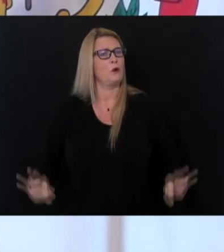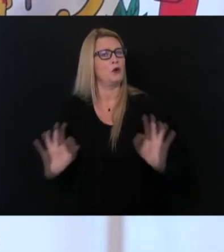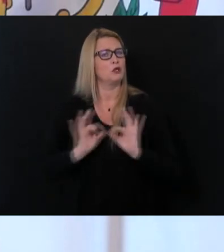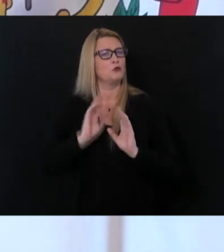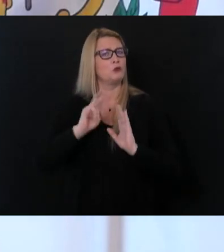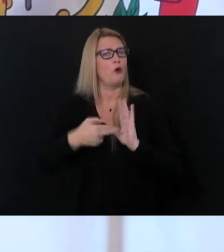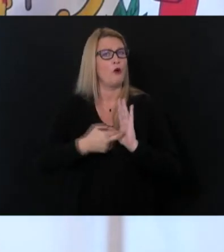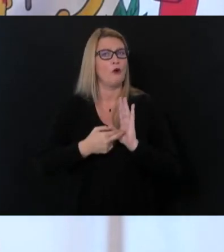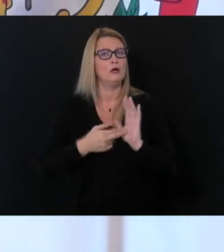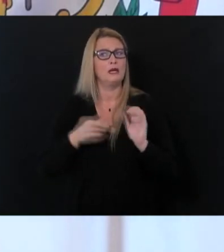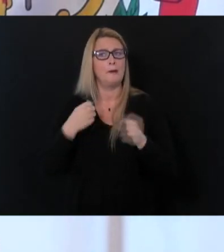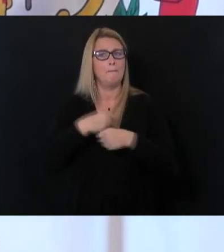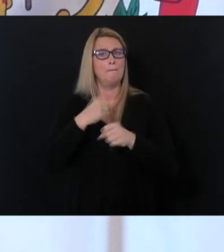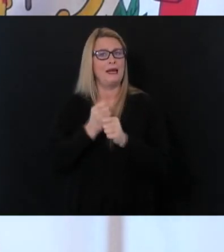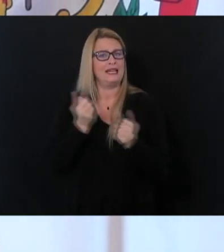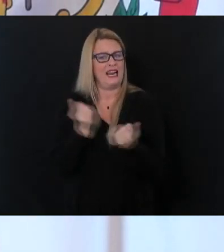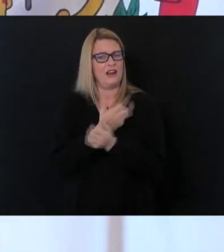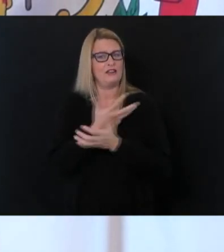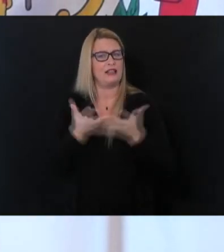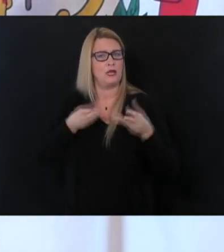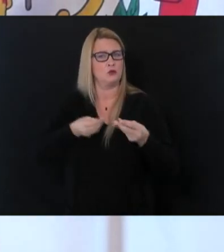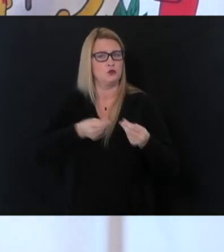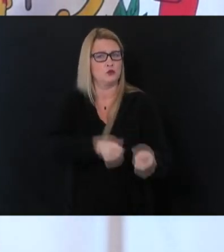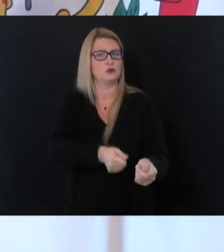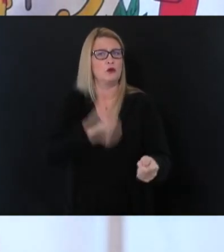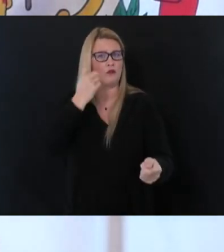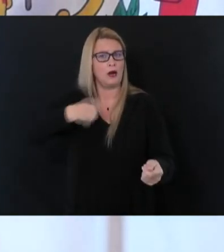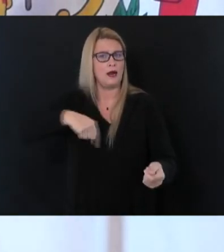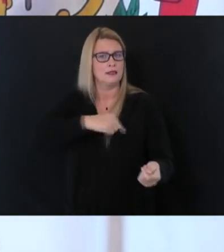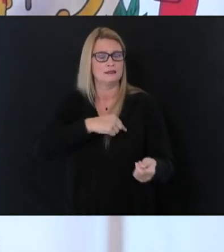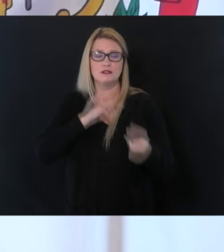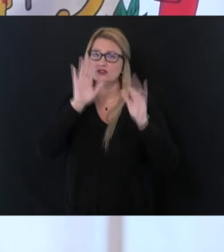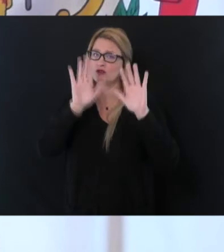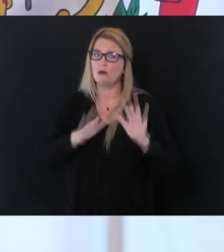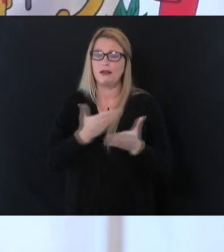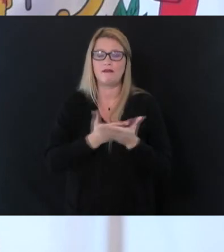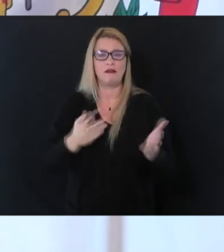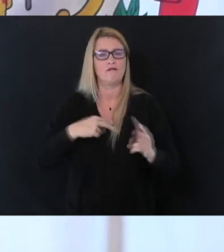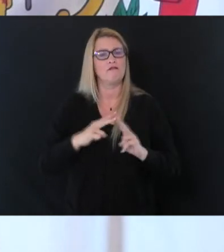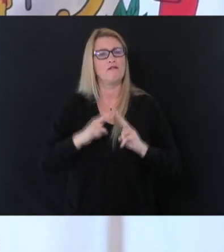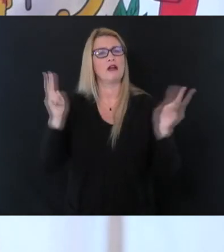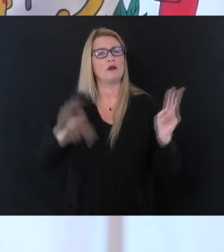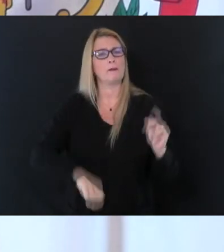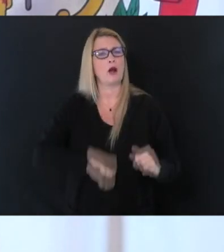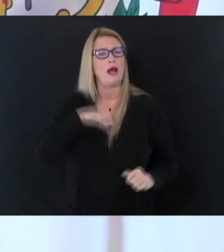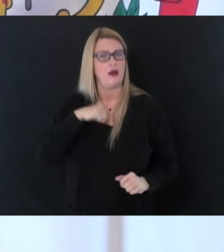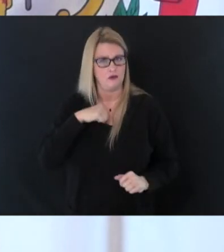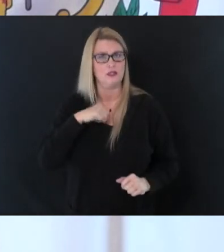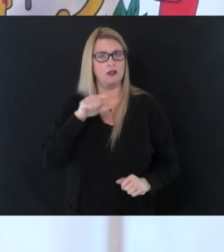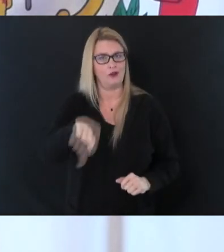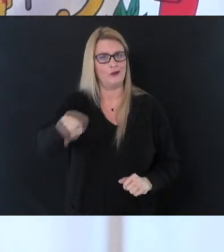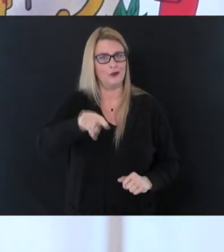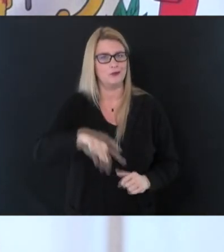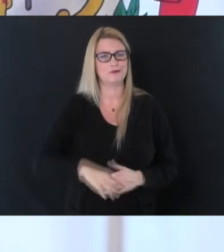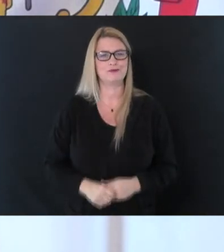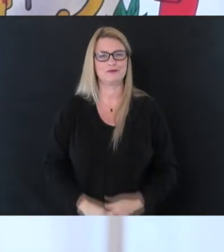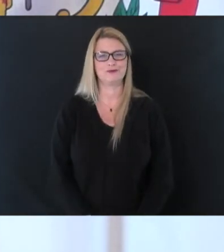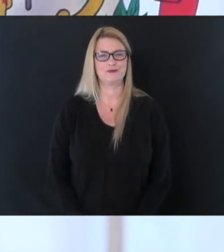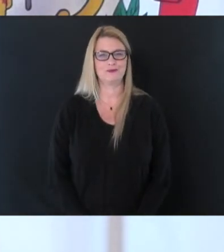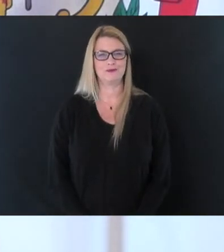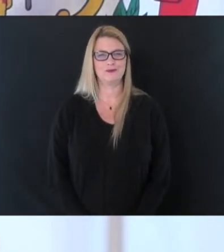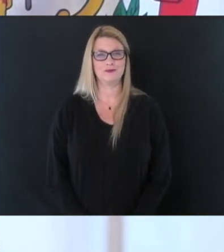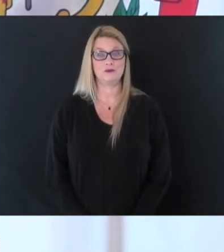all happen, and we've made it happen. It's great stuff. I couldn't be more proud of you than I really am. From